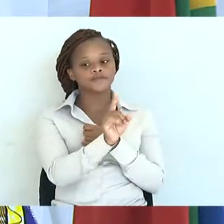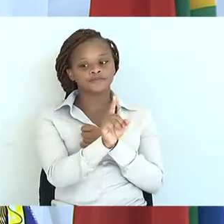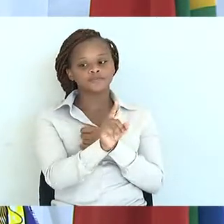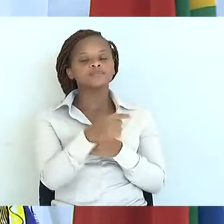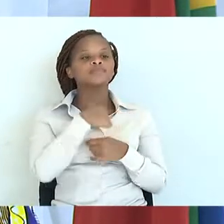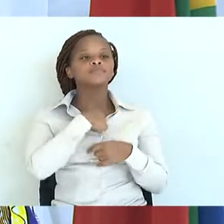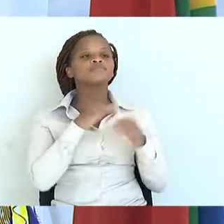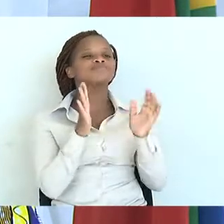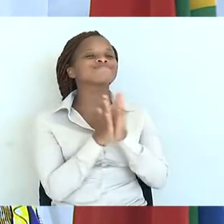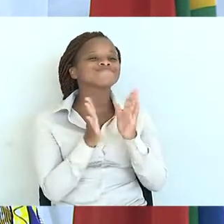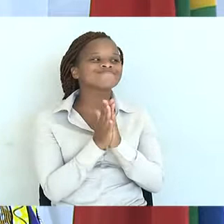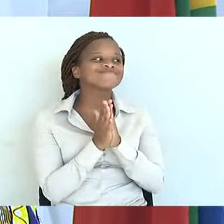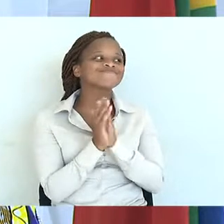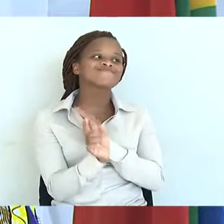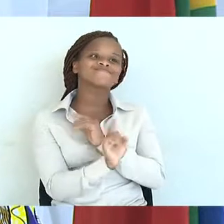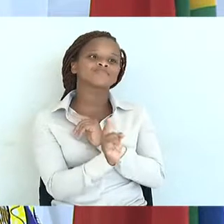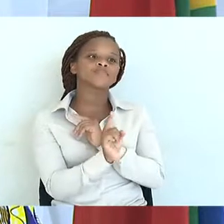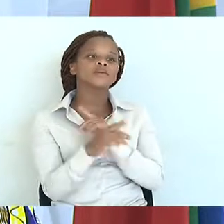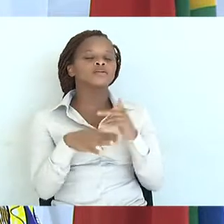siyacela ukuthi